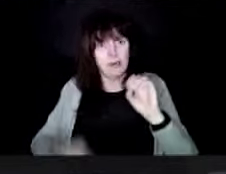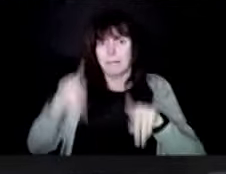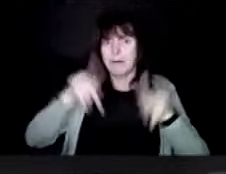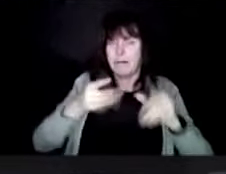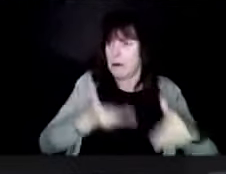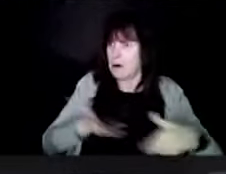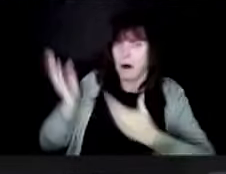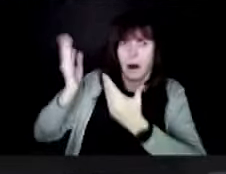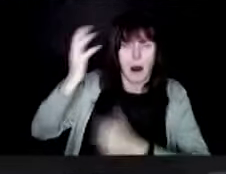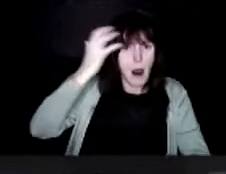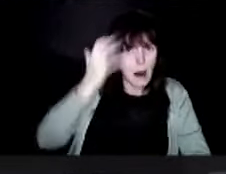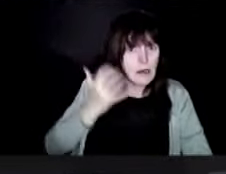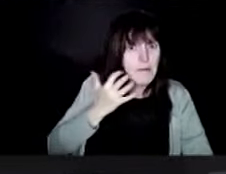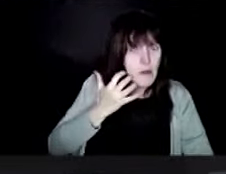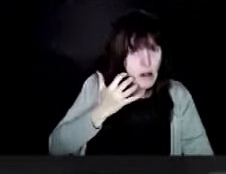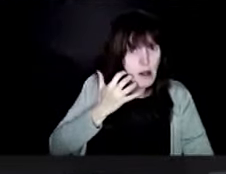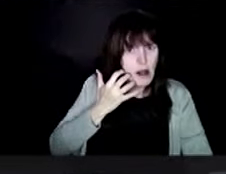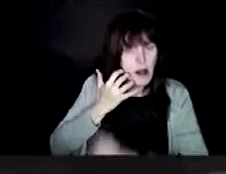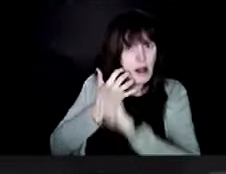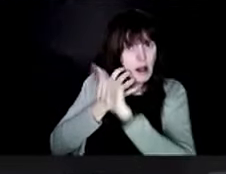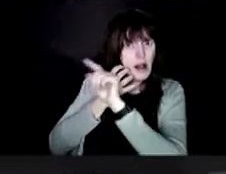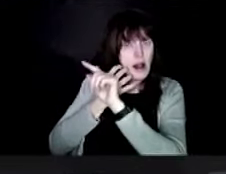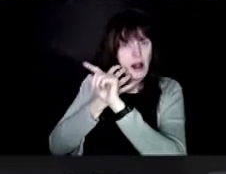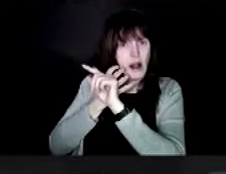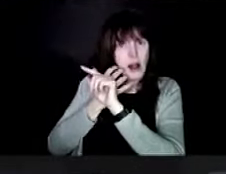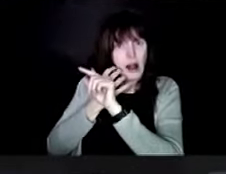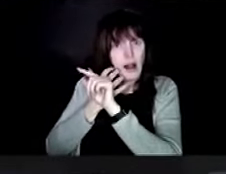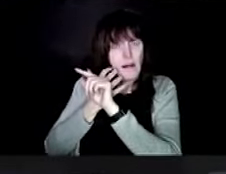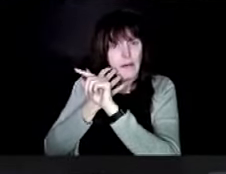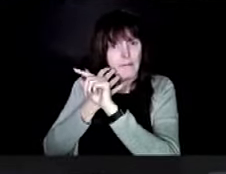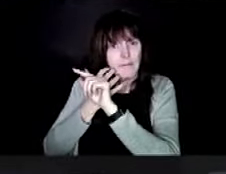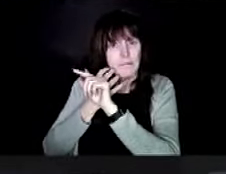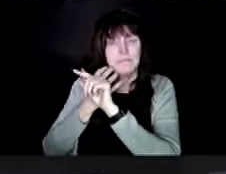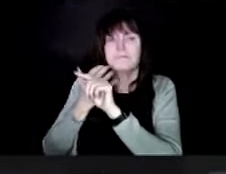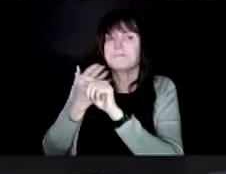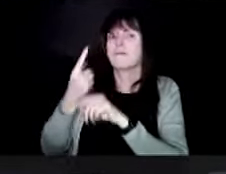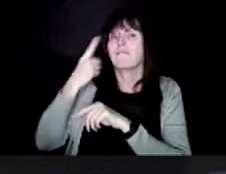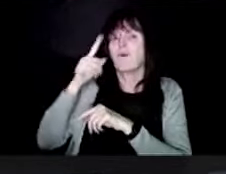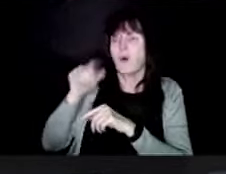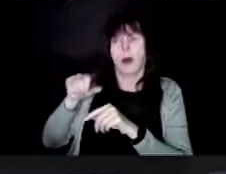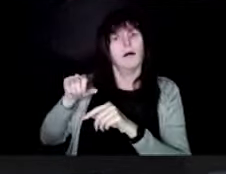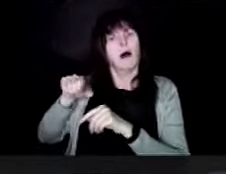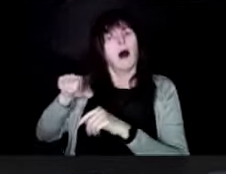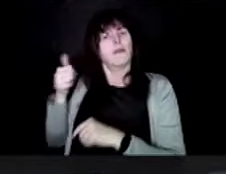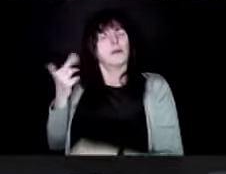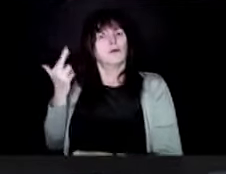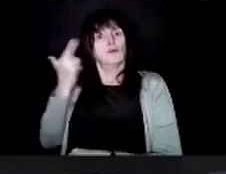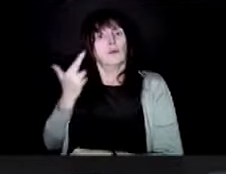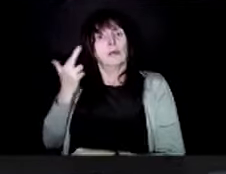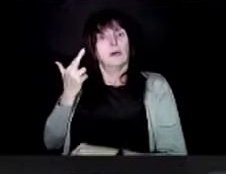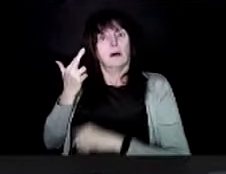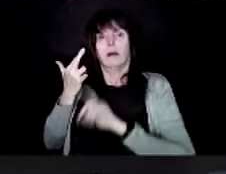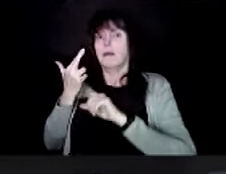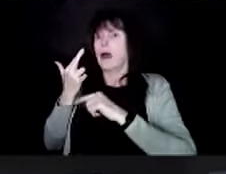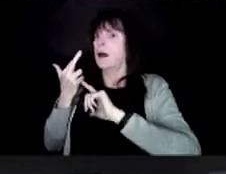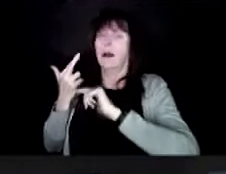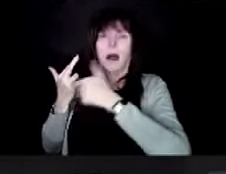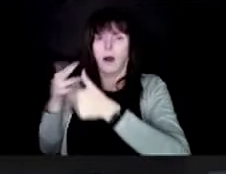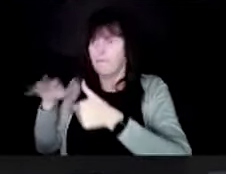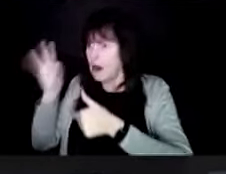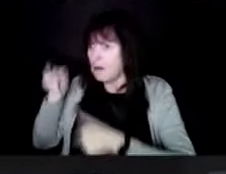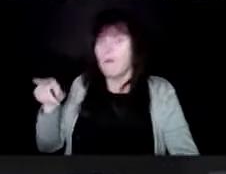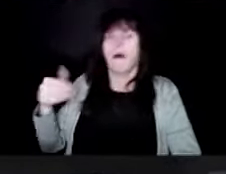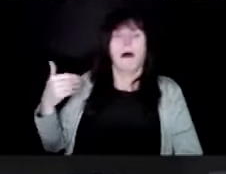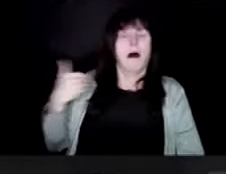are incidental to being diagnosed with COVID-19, and the same in the intensive care unit, roughly 20% are incidentally testing